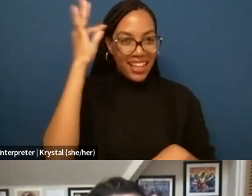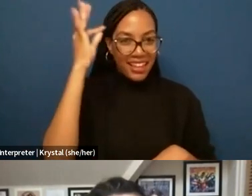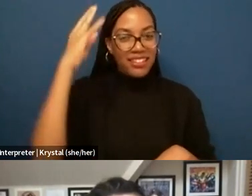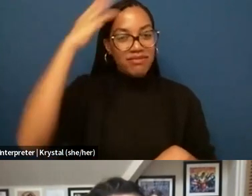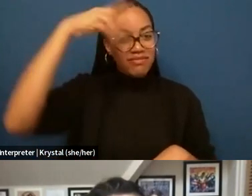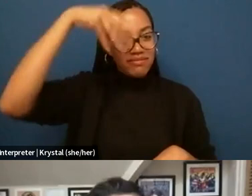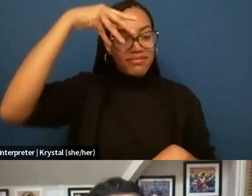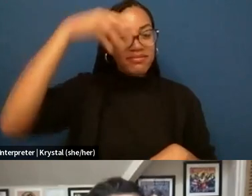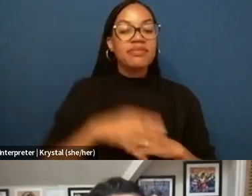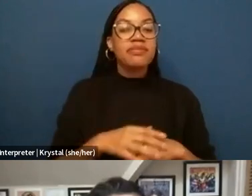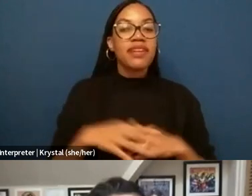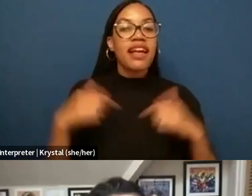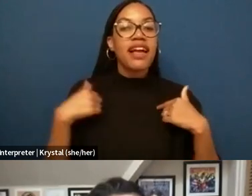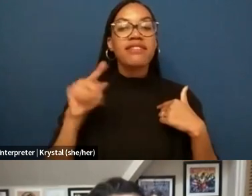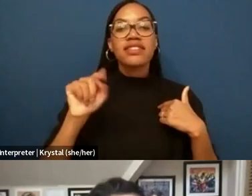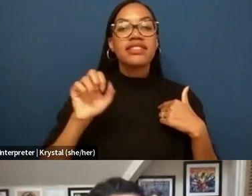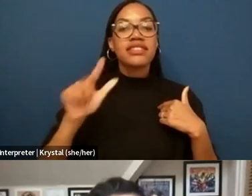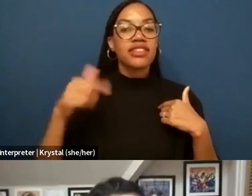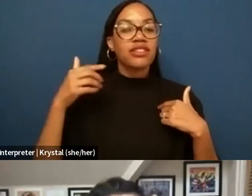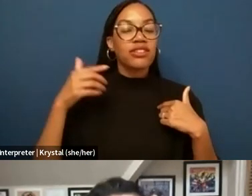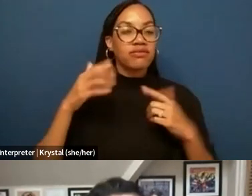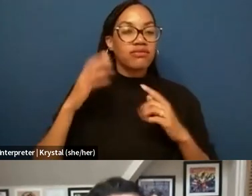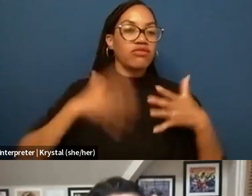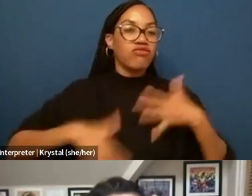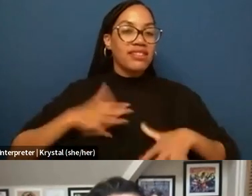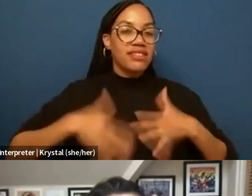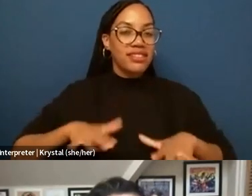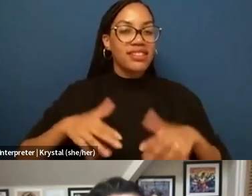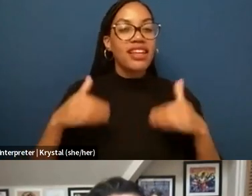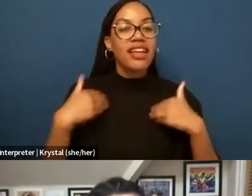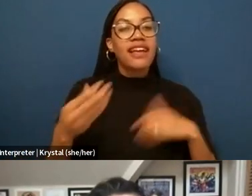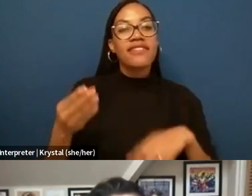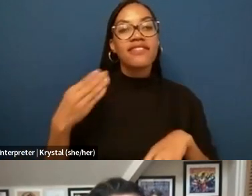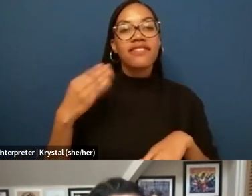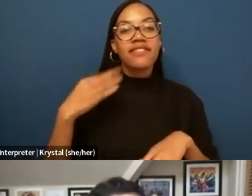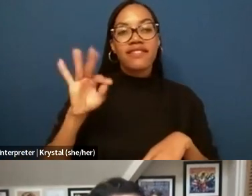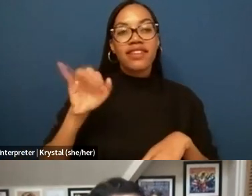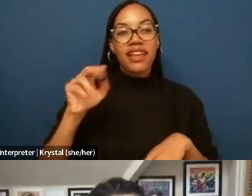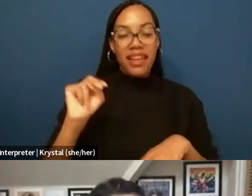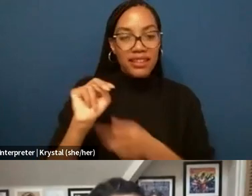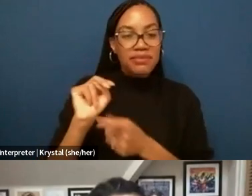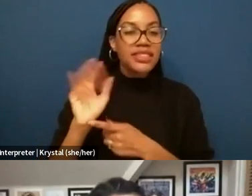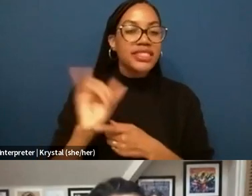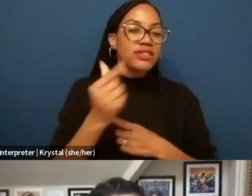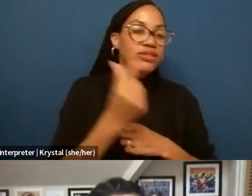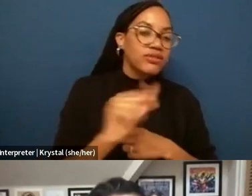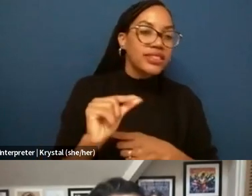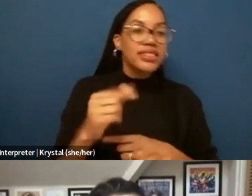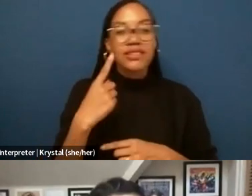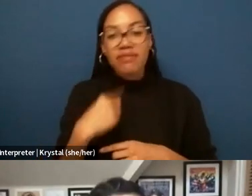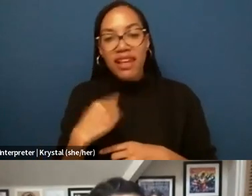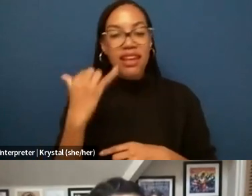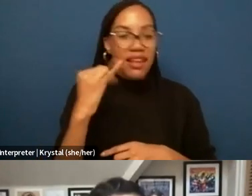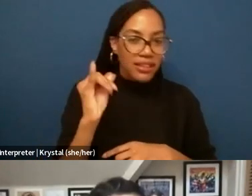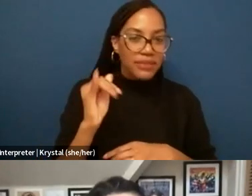dress, holding a magenta and green hand fan, with a mediocrely appointed